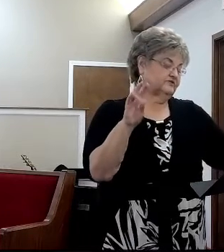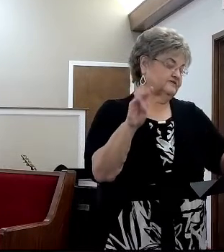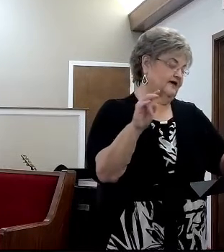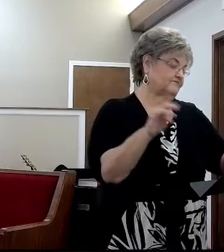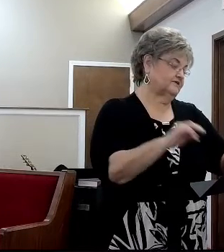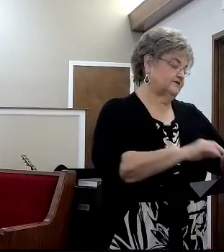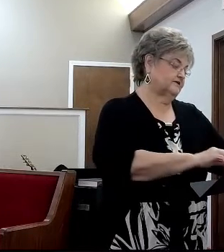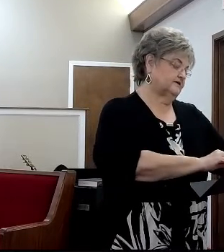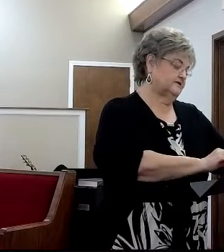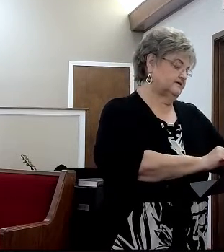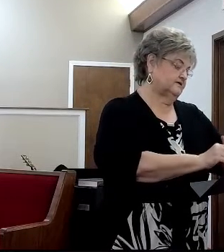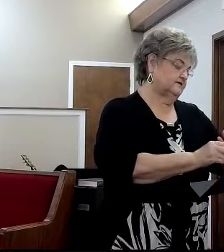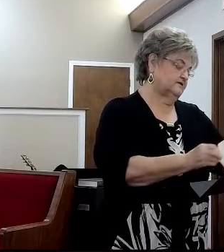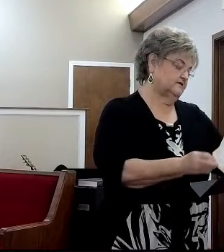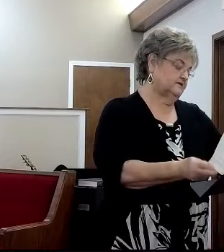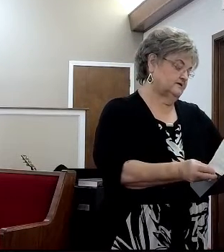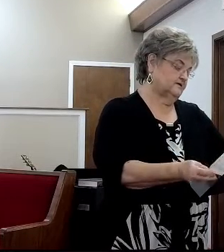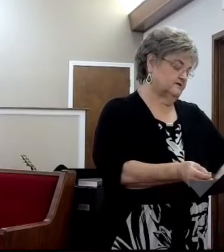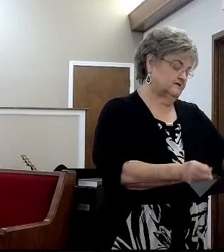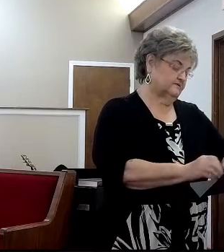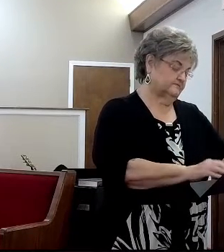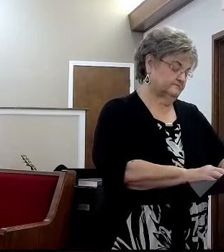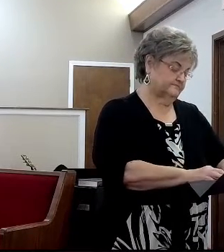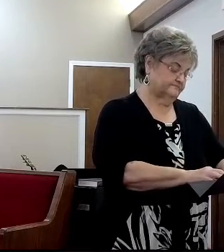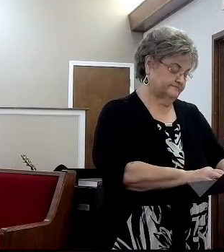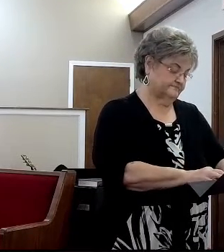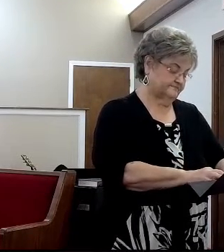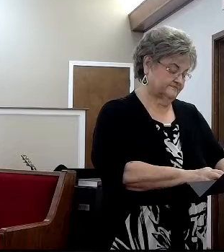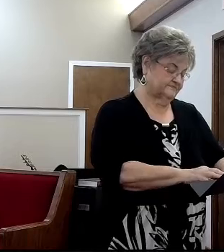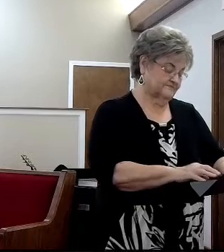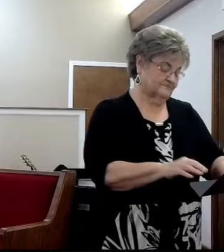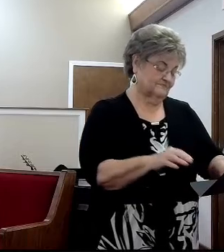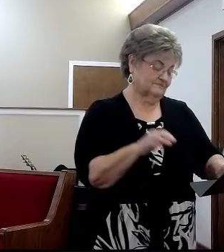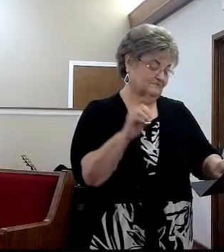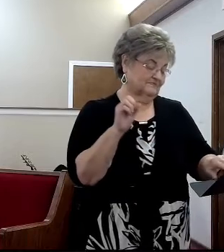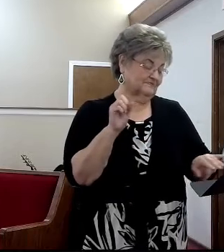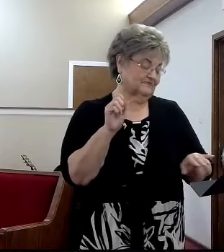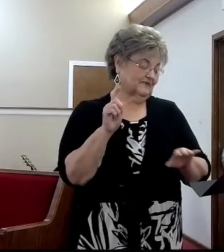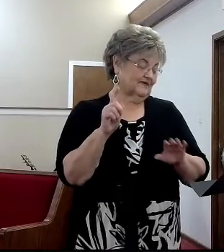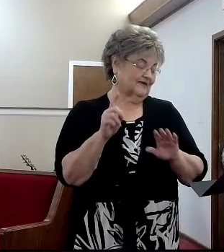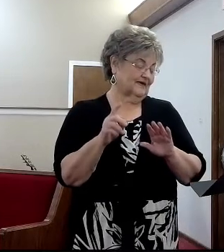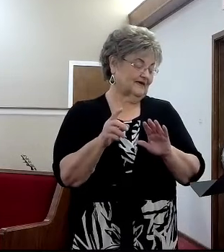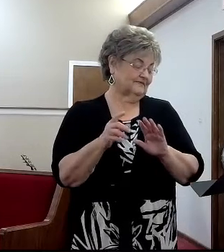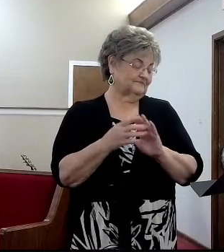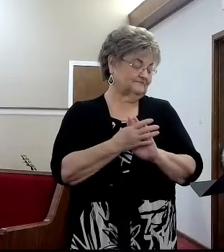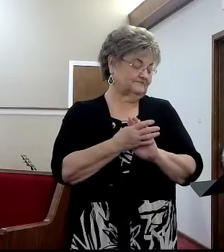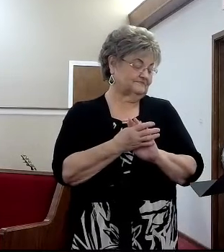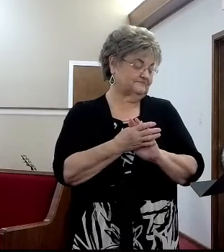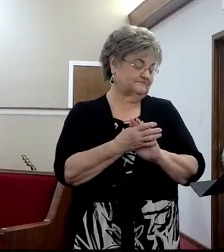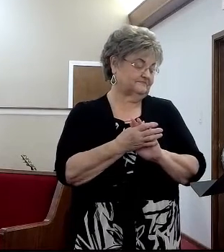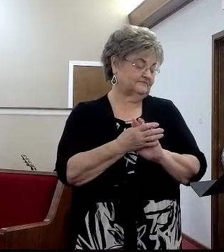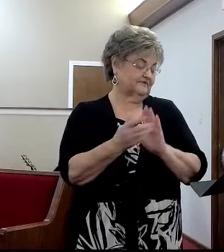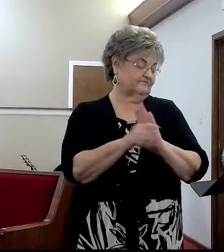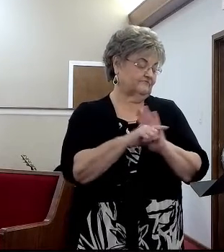kept your finger there. If you did, you did better than me. I did not. So I'll be turning with you.